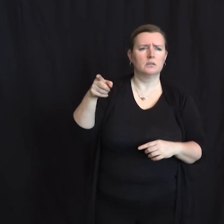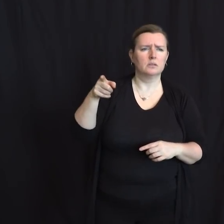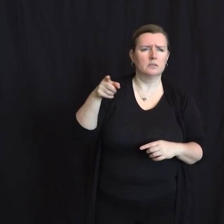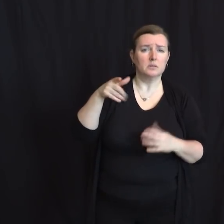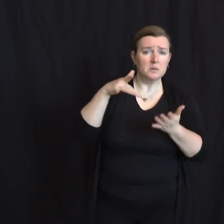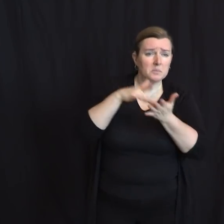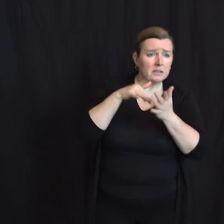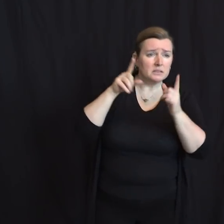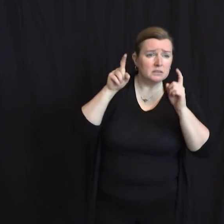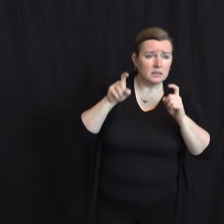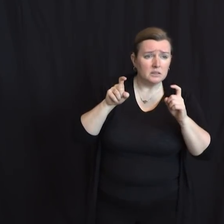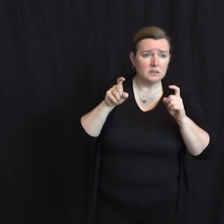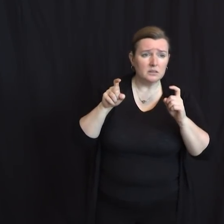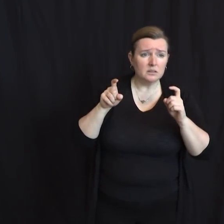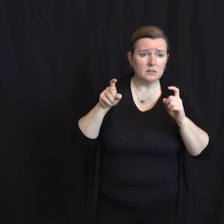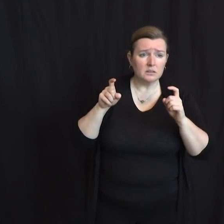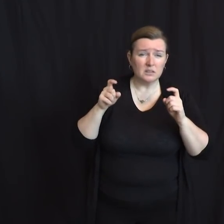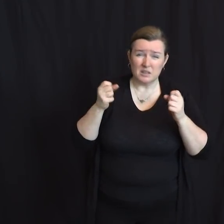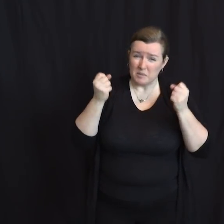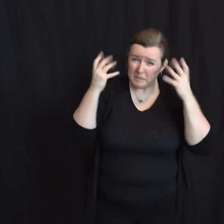dream?